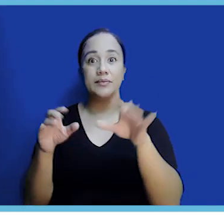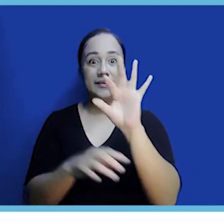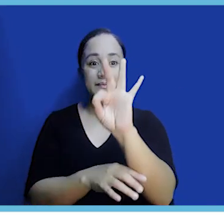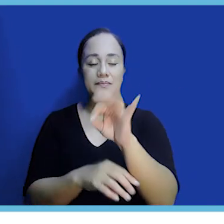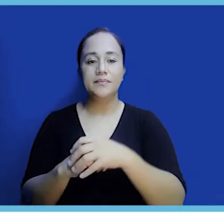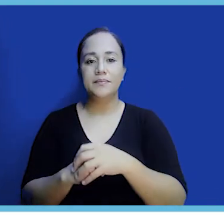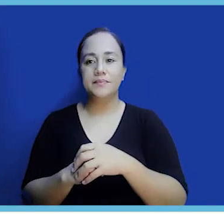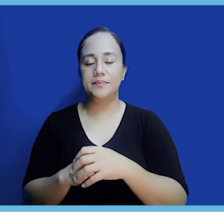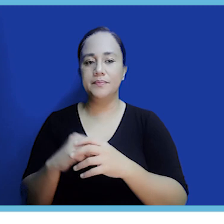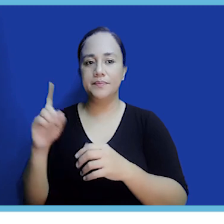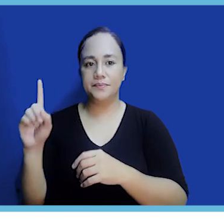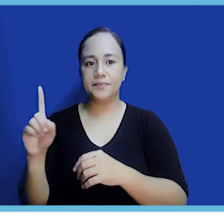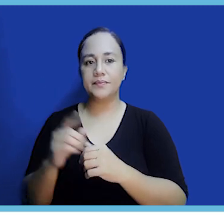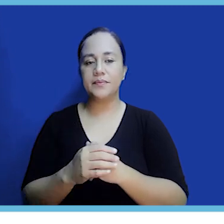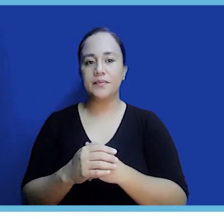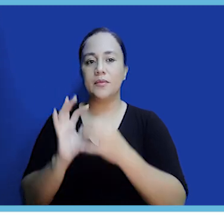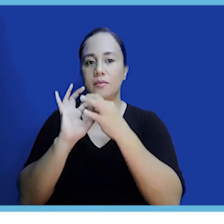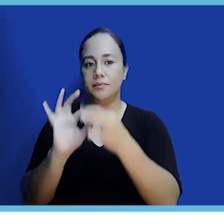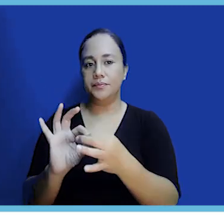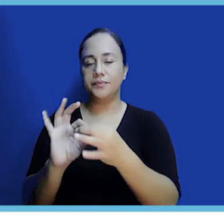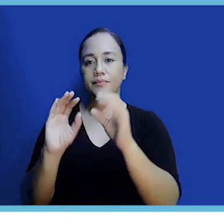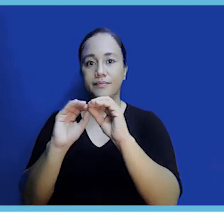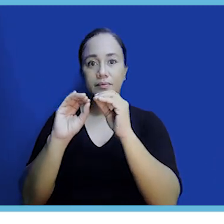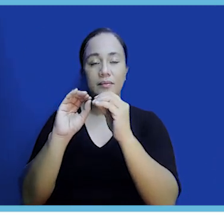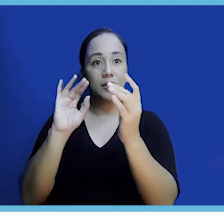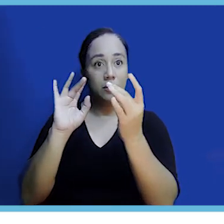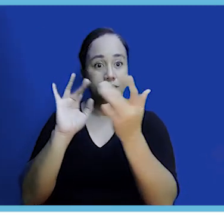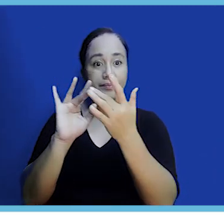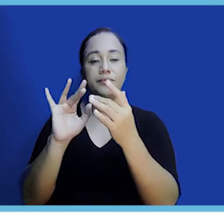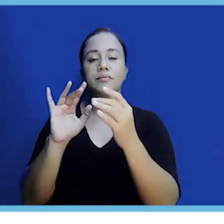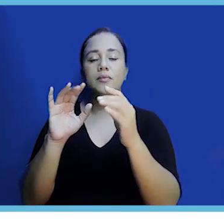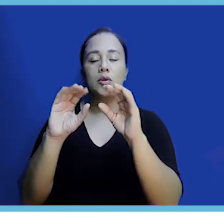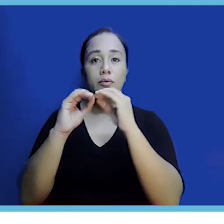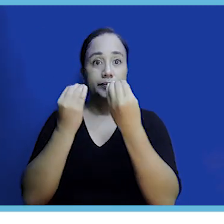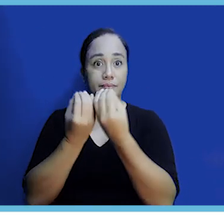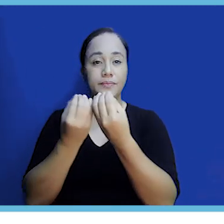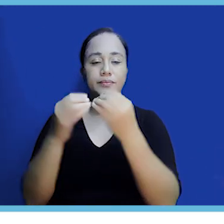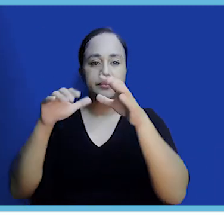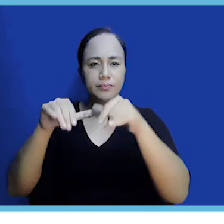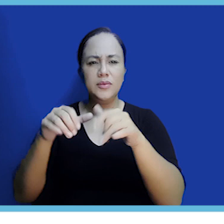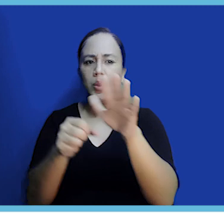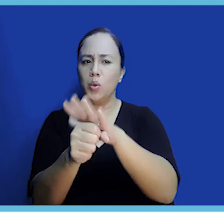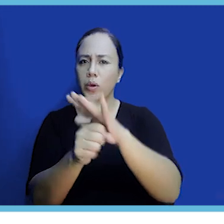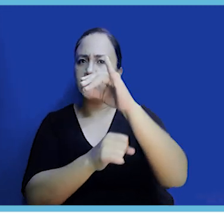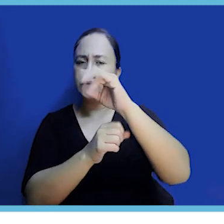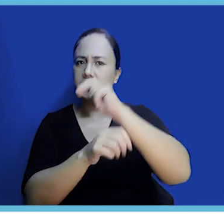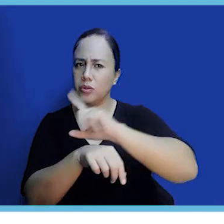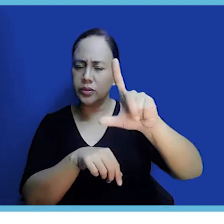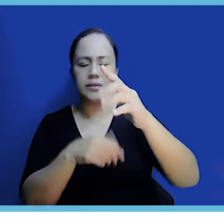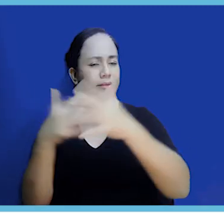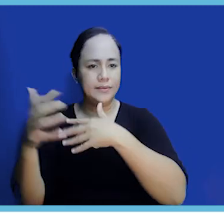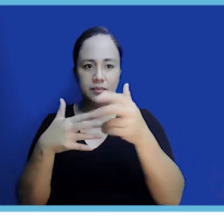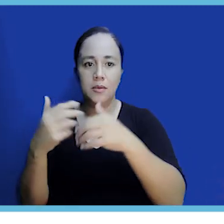Learning activity number 9. 1. Connect with an organization of persons with disabilities, whether